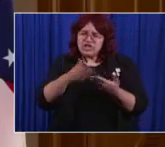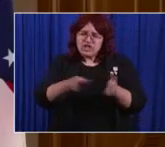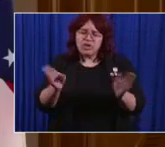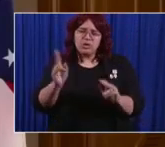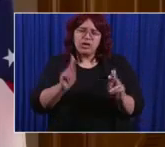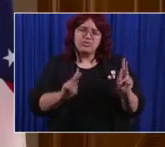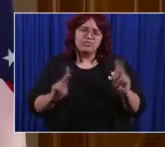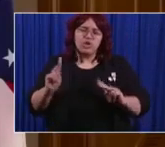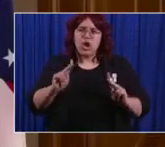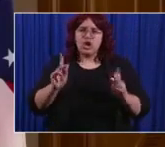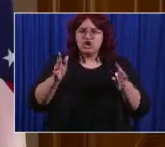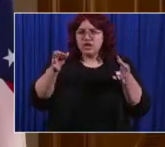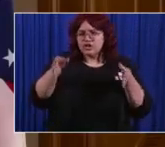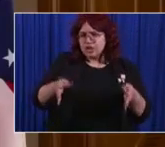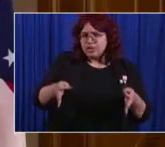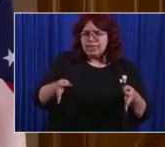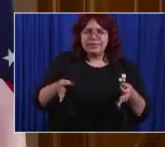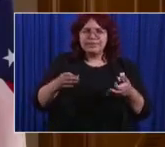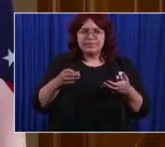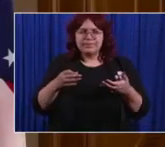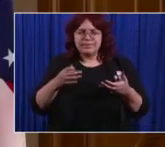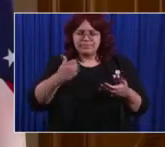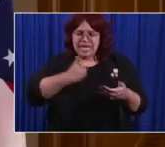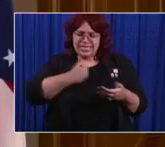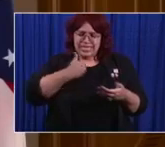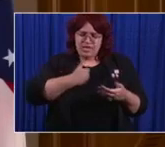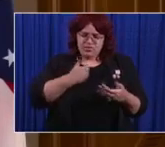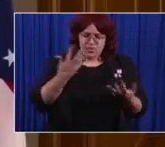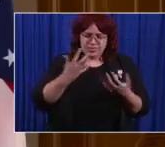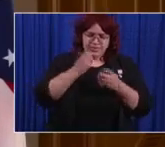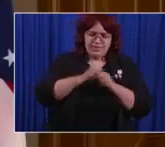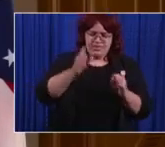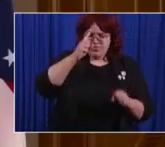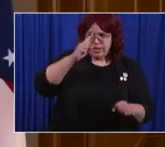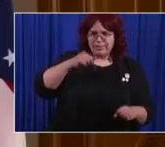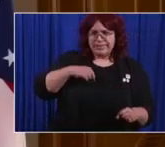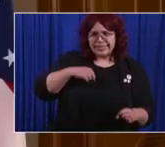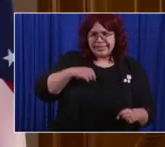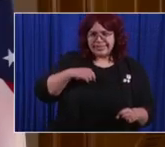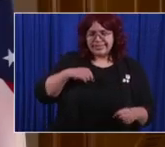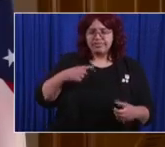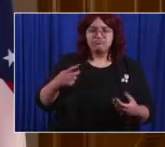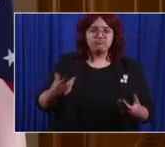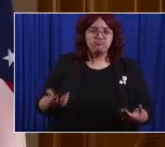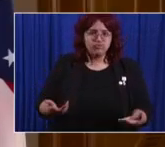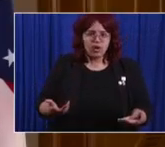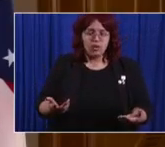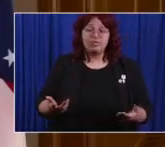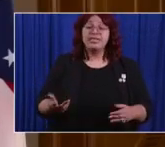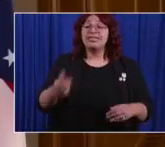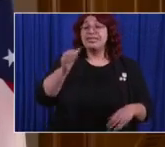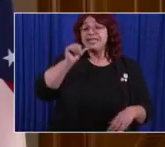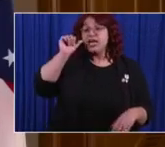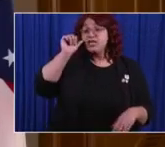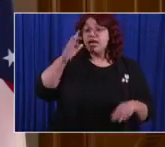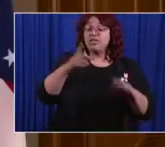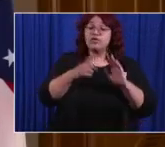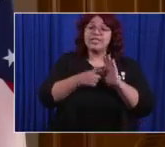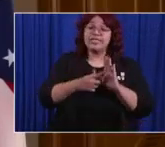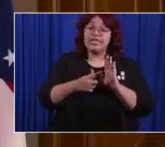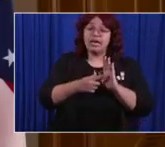When we were yesterday, for example, when we were around children who had not